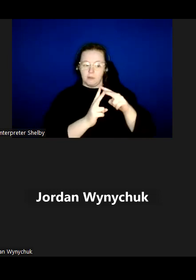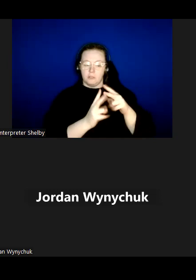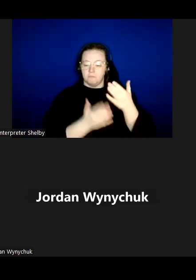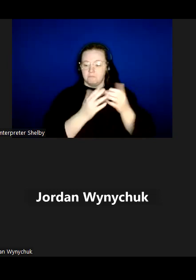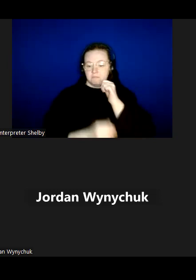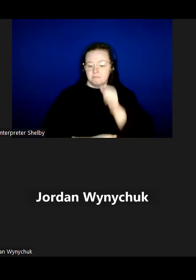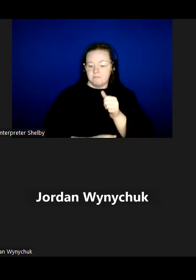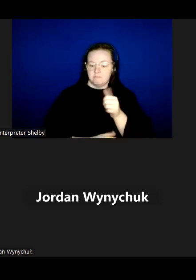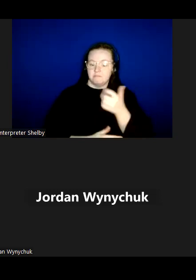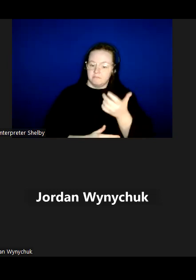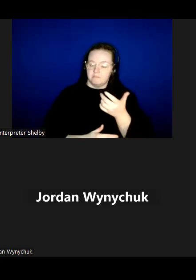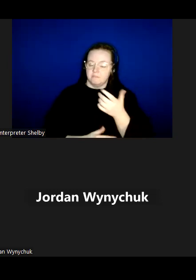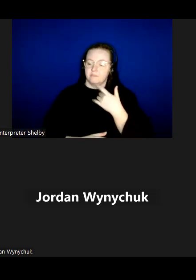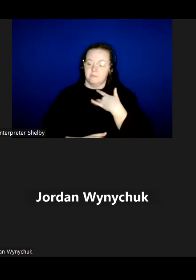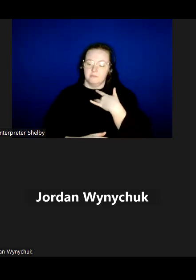there are